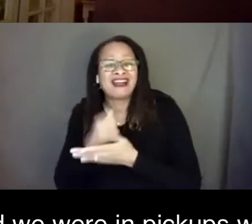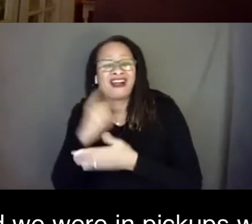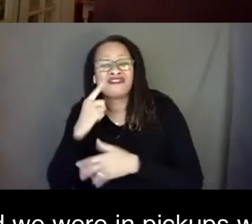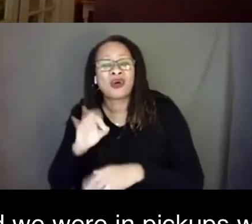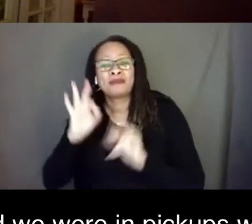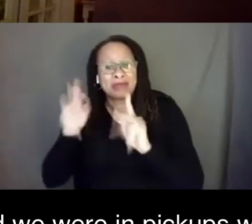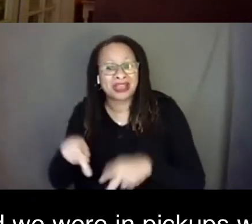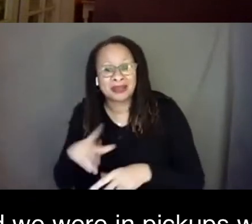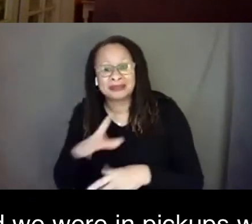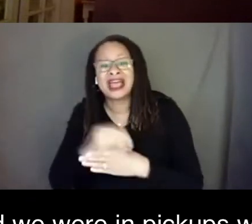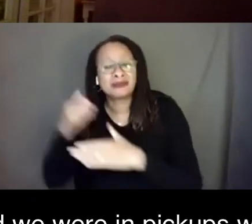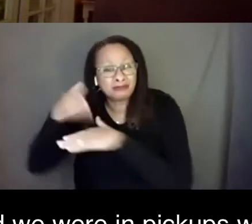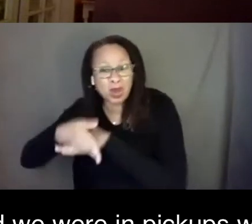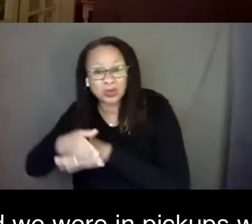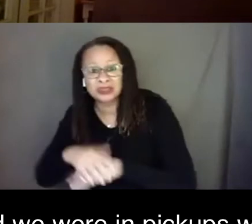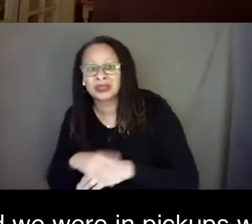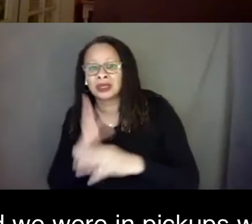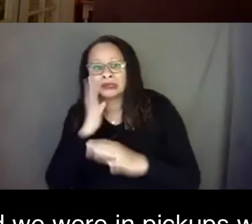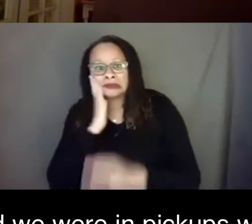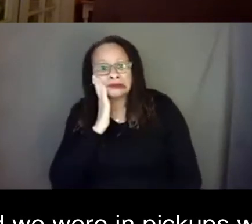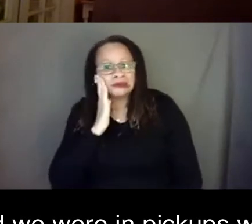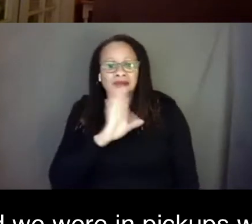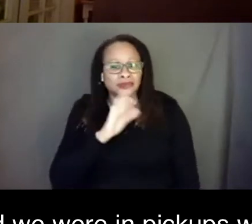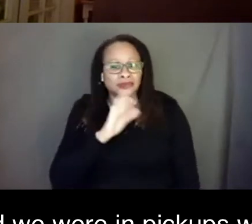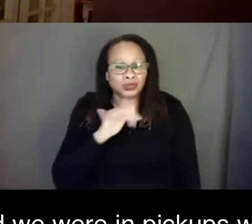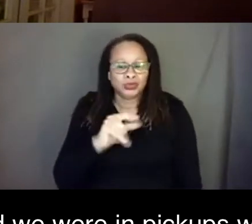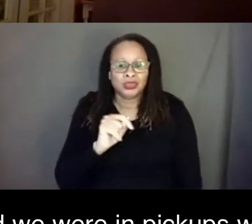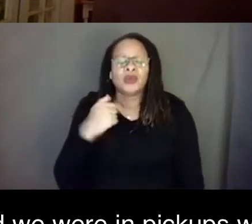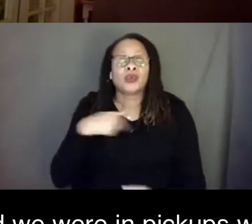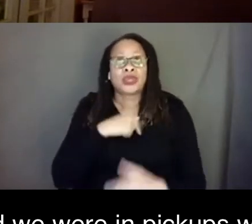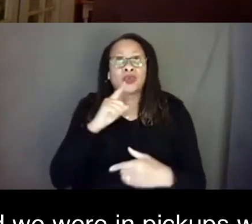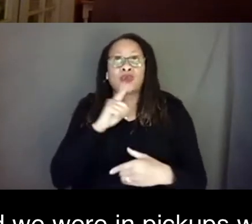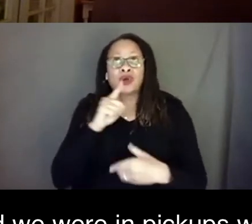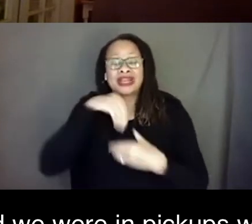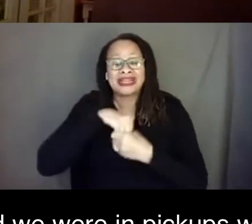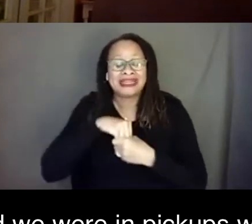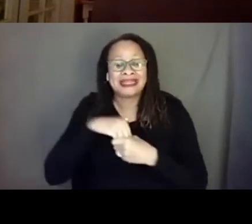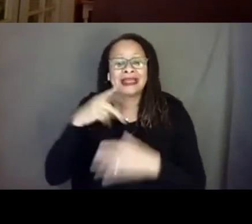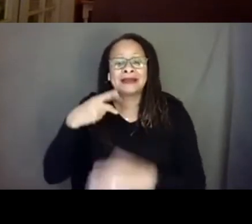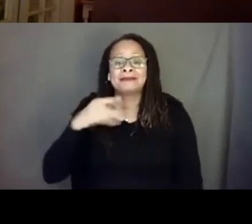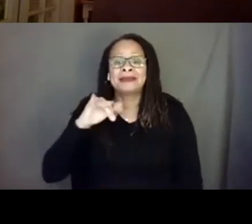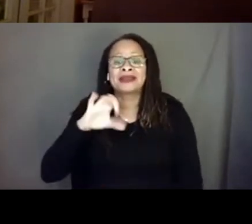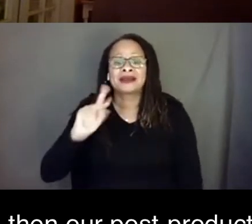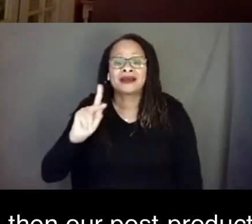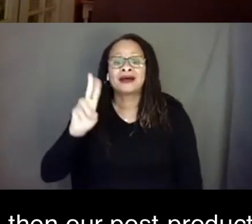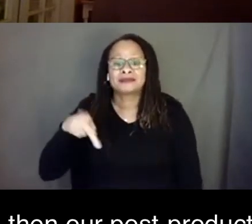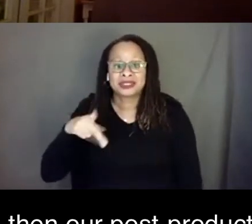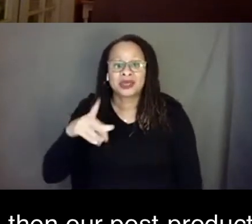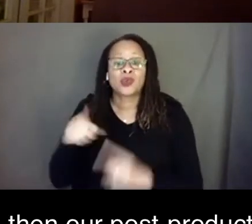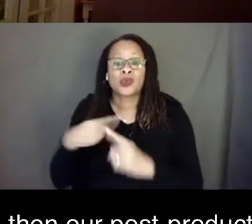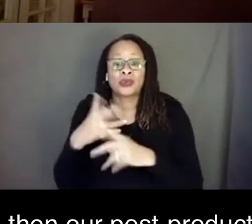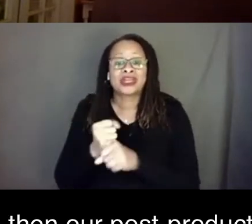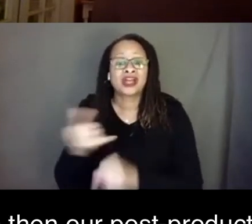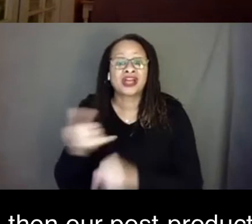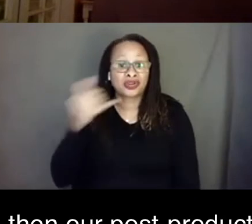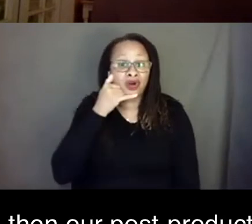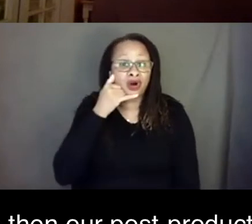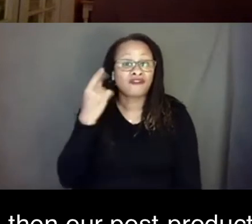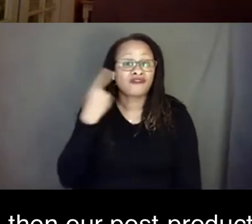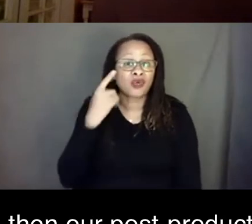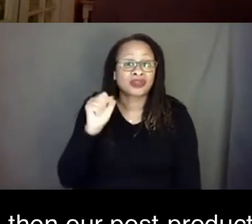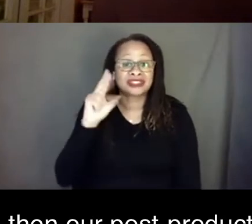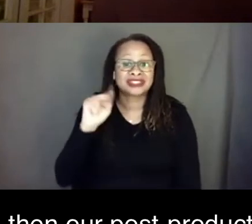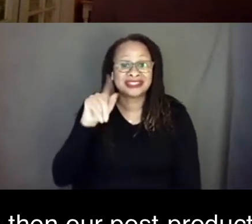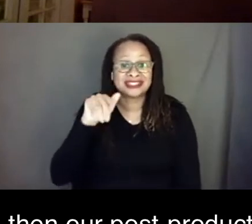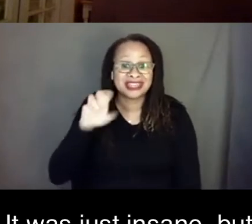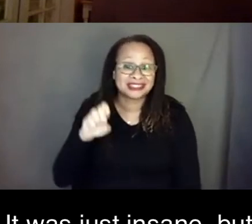And we were in pickups when we got the call from Sundance. So then our post-production period was just